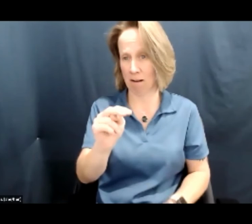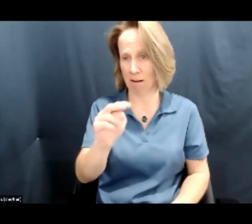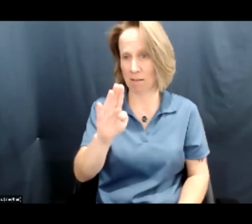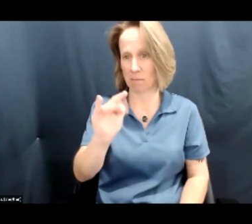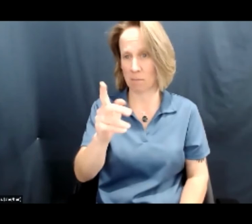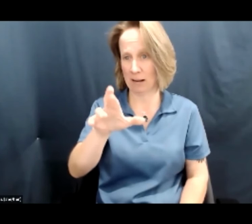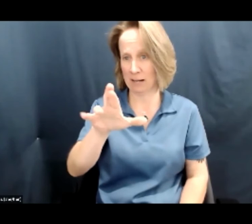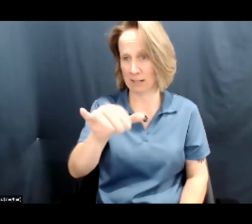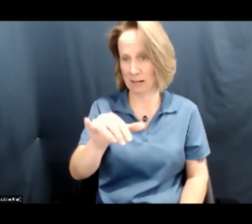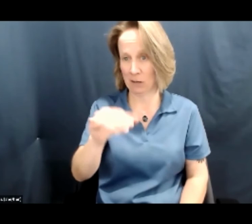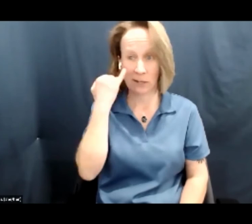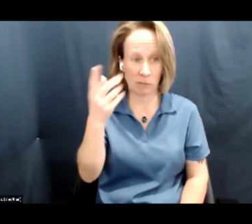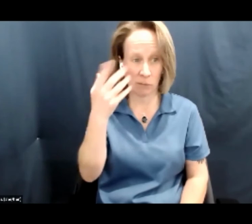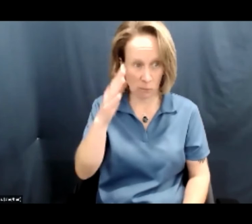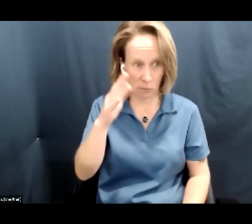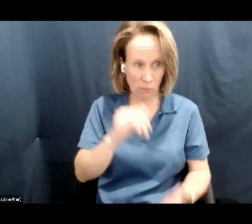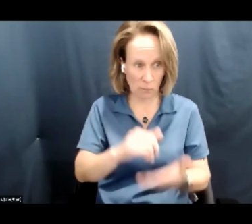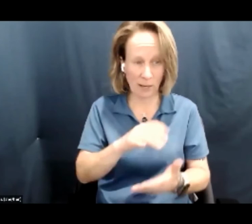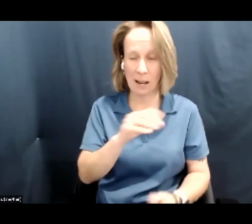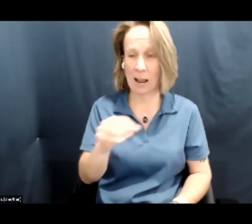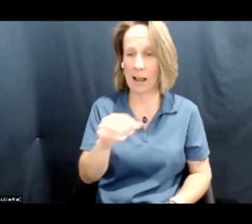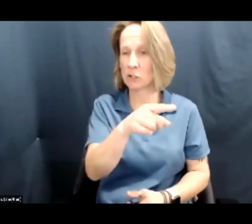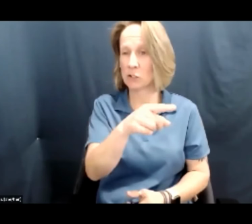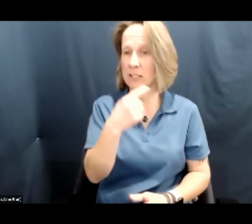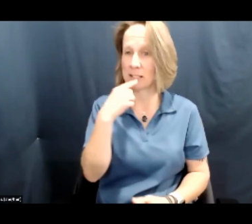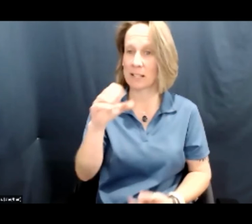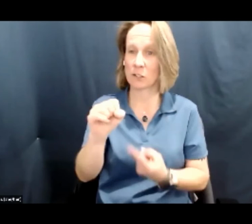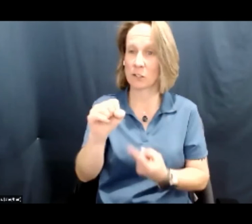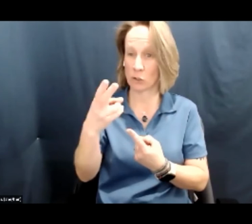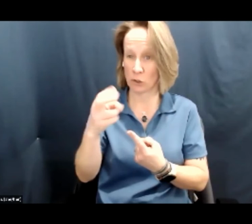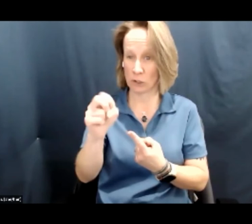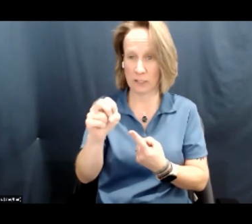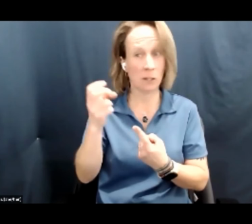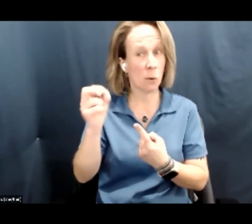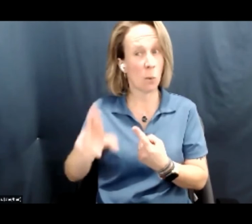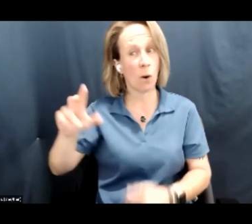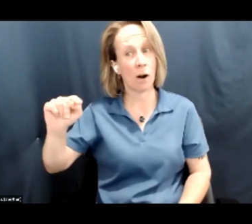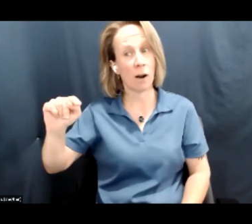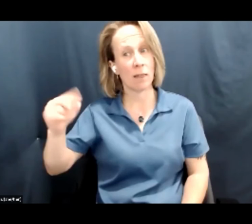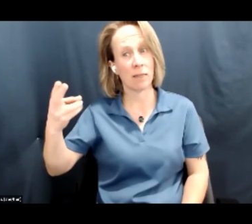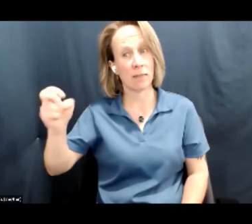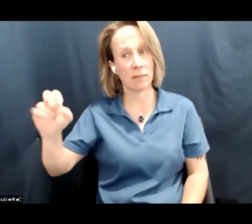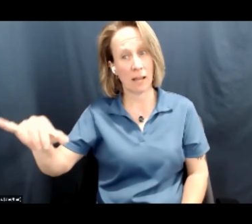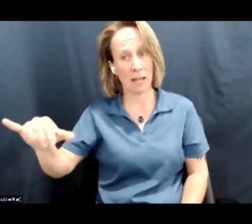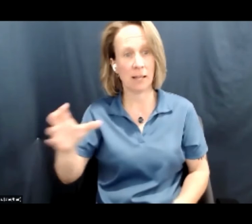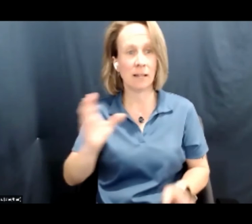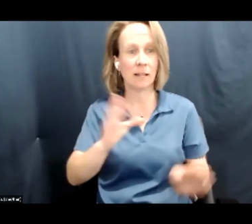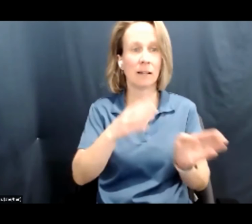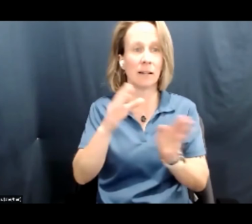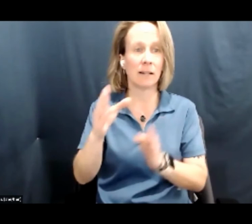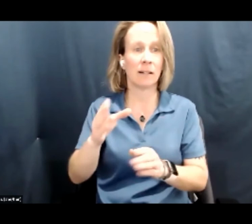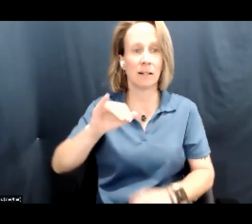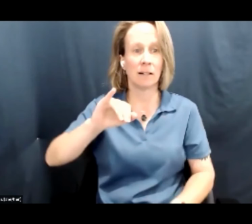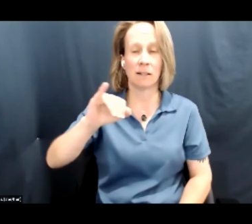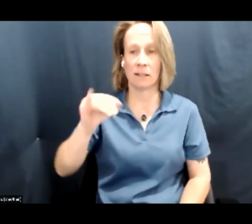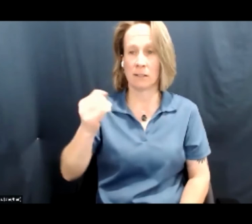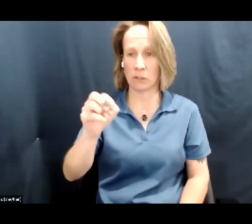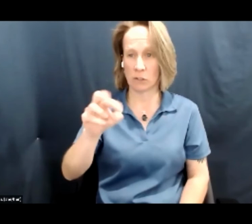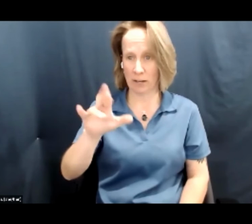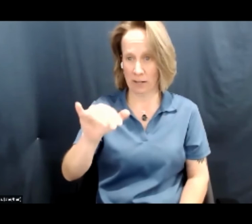know this. And Ruby Rose uses she and they pronouns. Harry Styles is known to dress in a very feminine